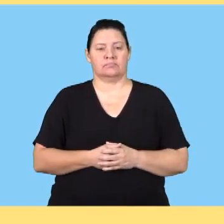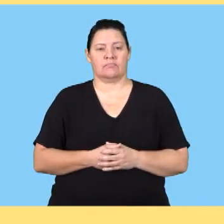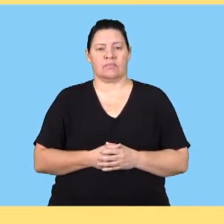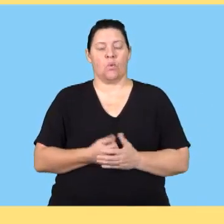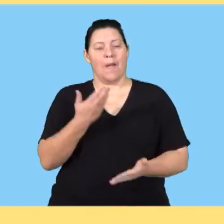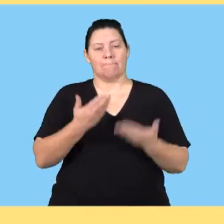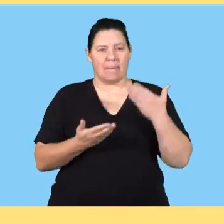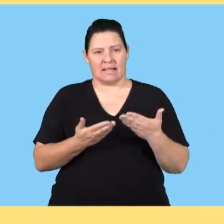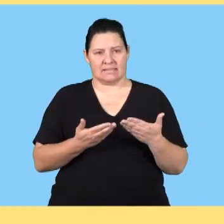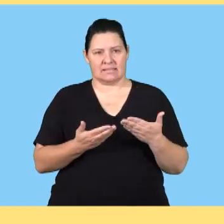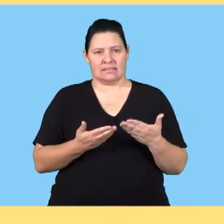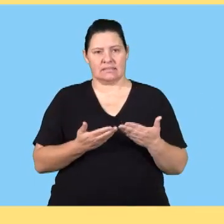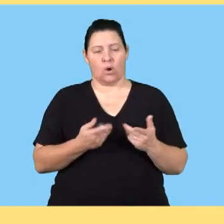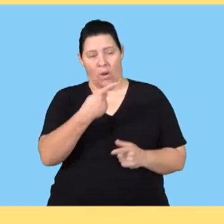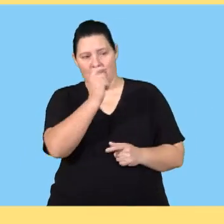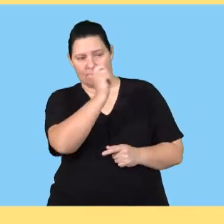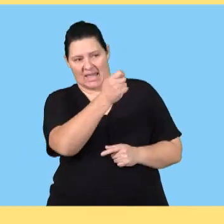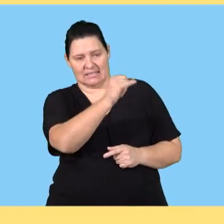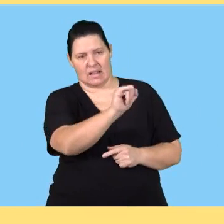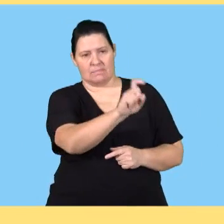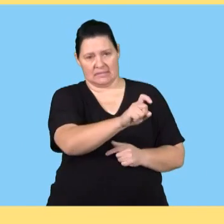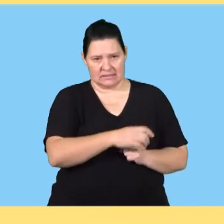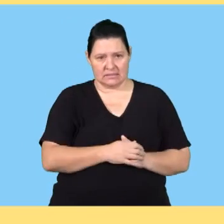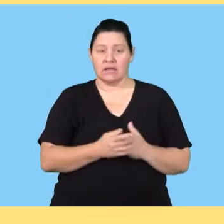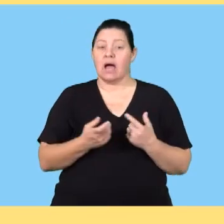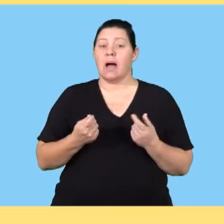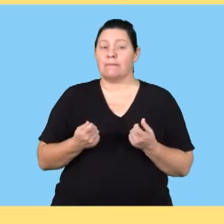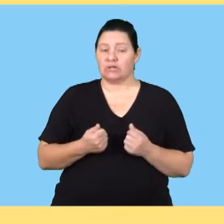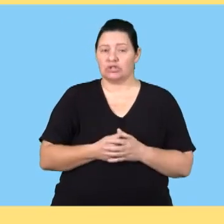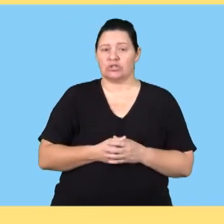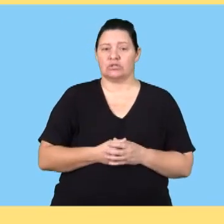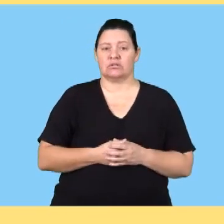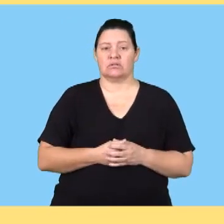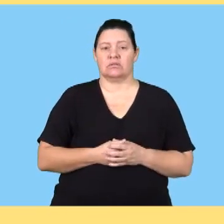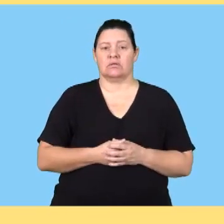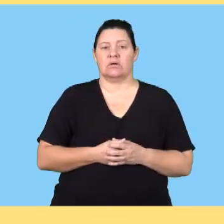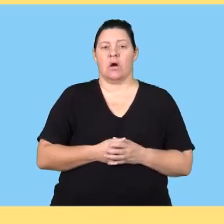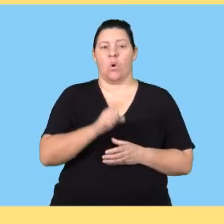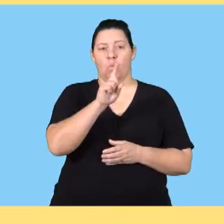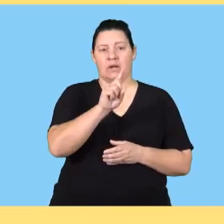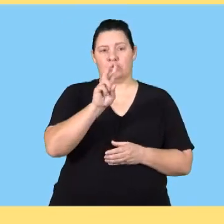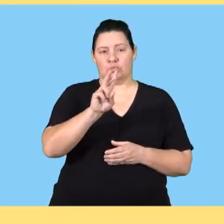is where we bring the balance that we are owing to T. Noah. And the amount is